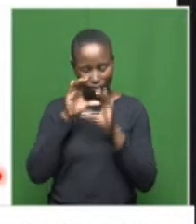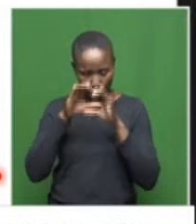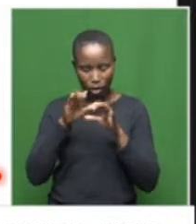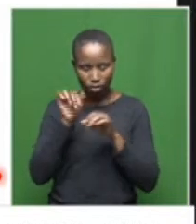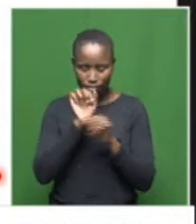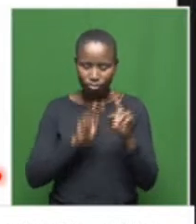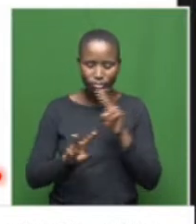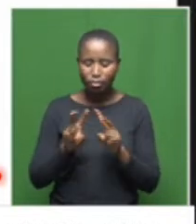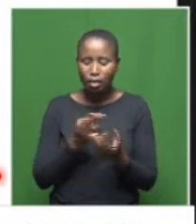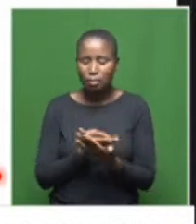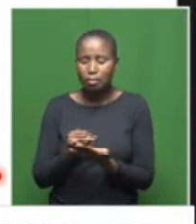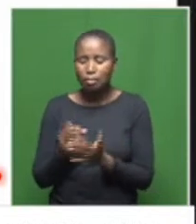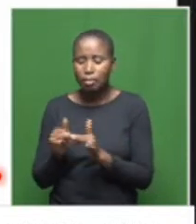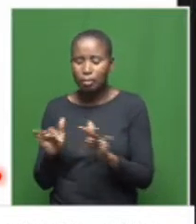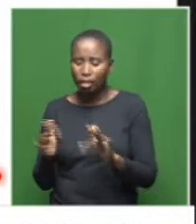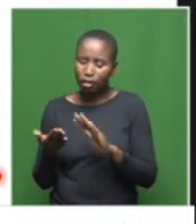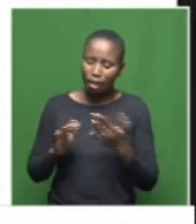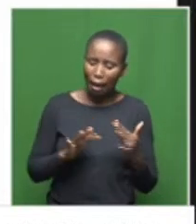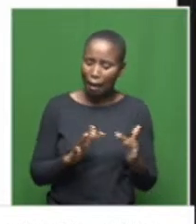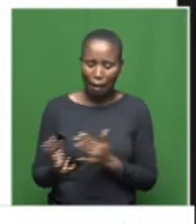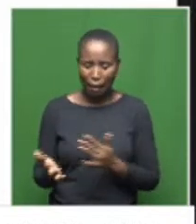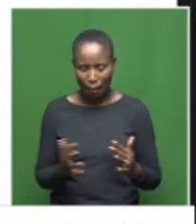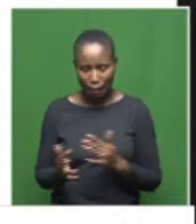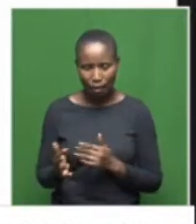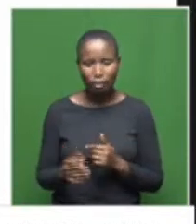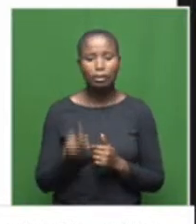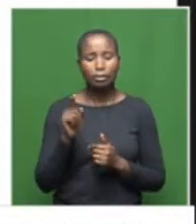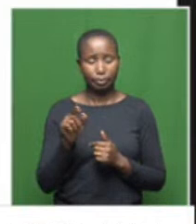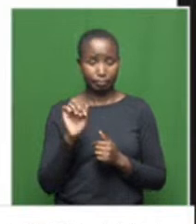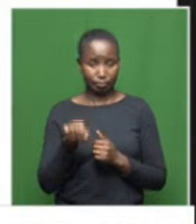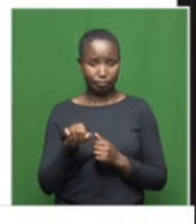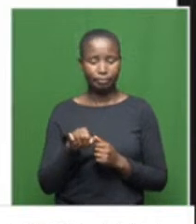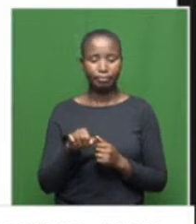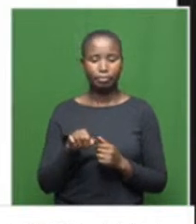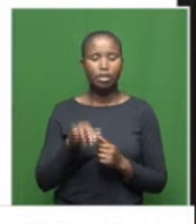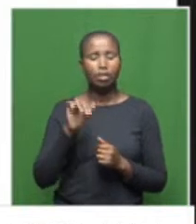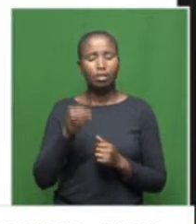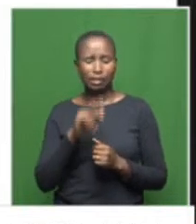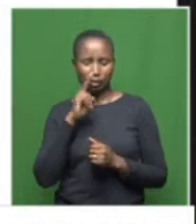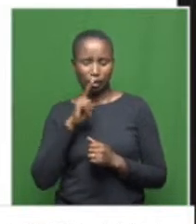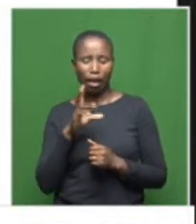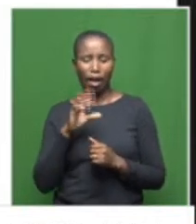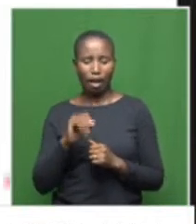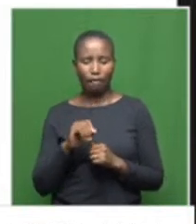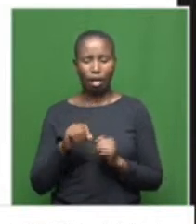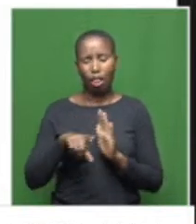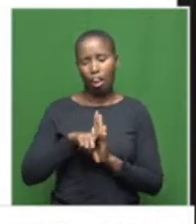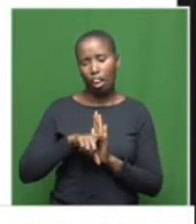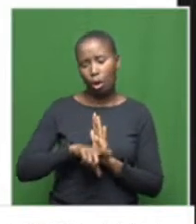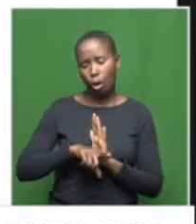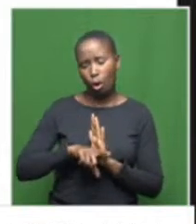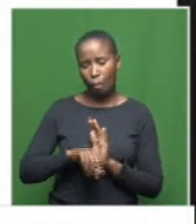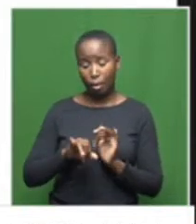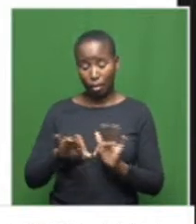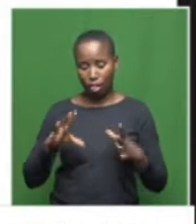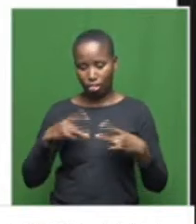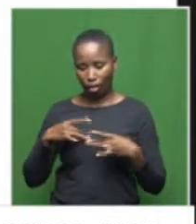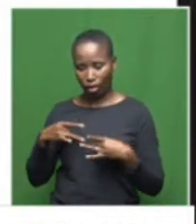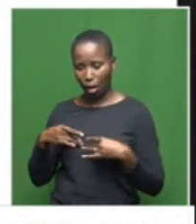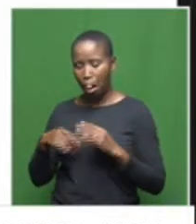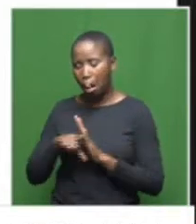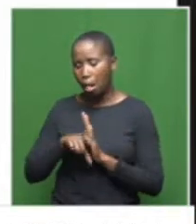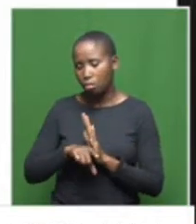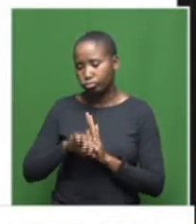seeing continuous decreases in that. And so I think although there is this low level kind of plateauing of infections, it is coming